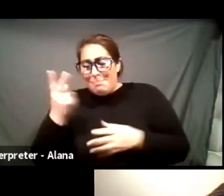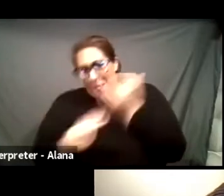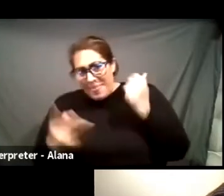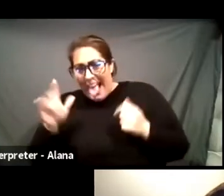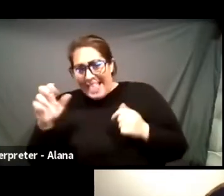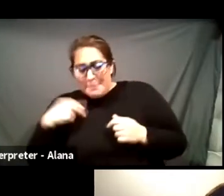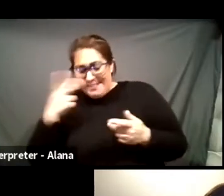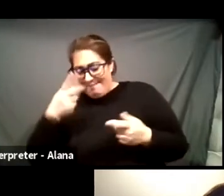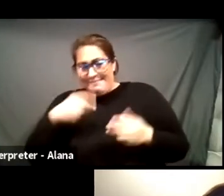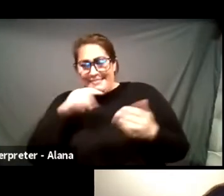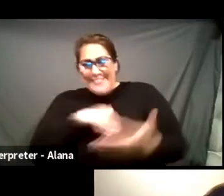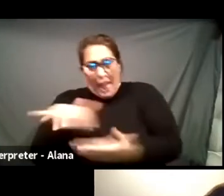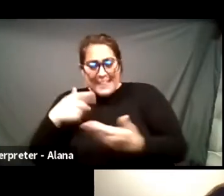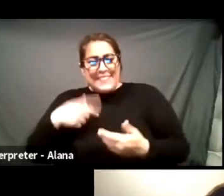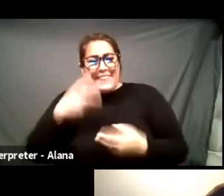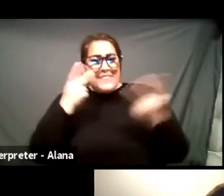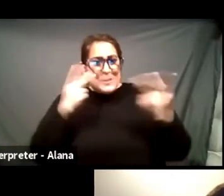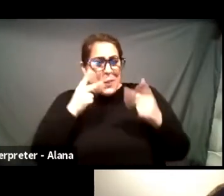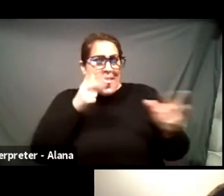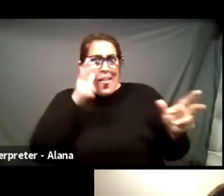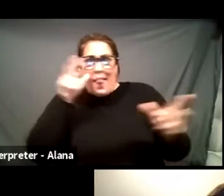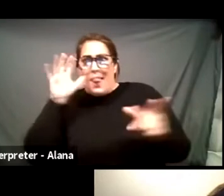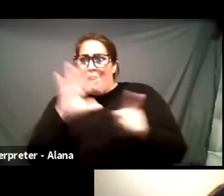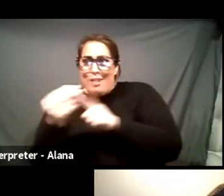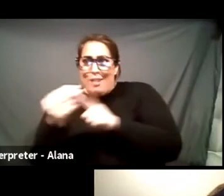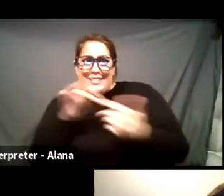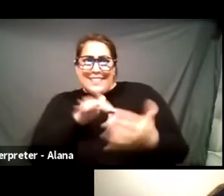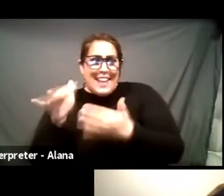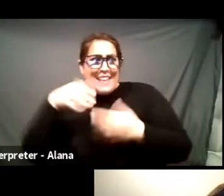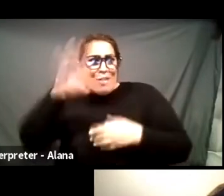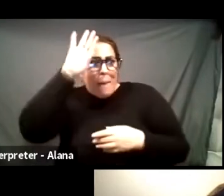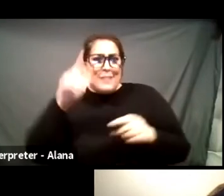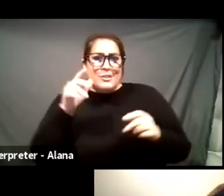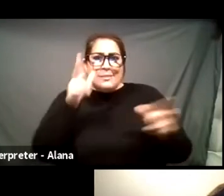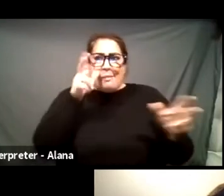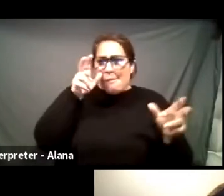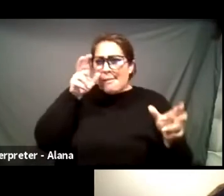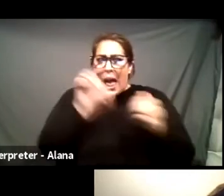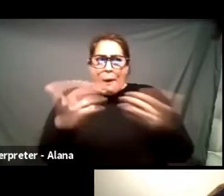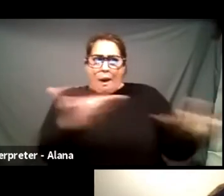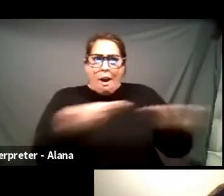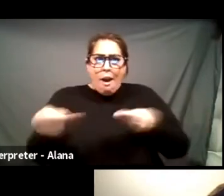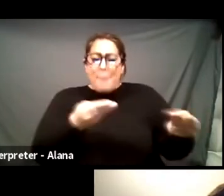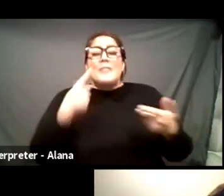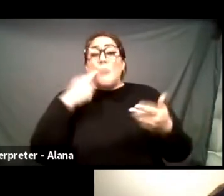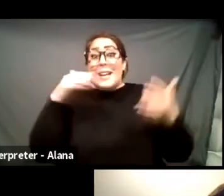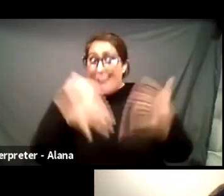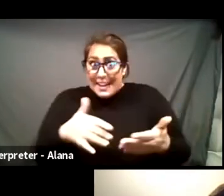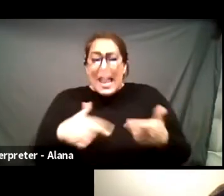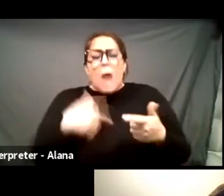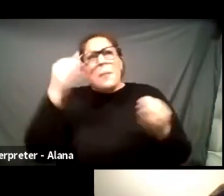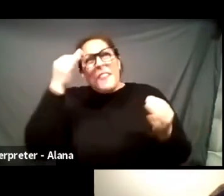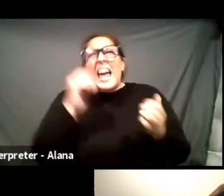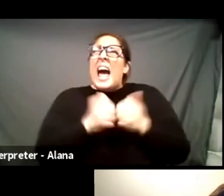this technology and the latest tech in the world of beekeeping, and questioning how this could change actually our relationship with